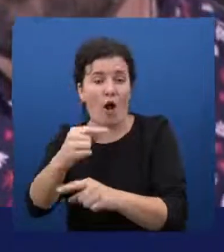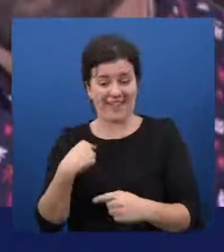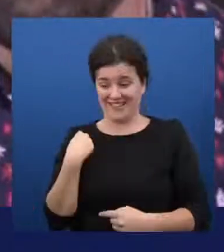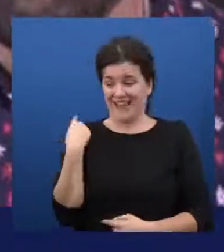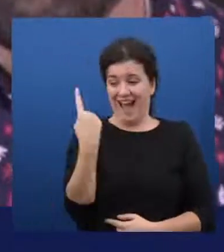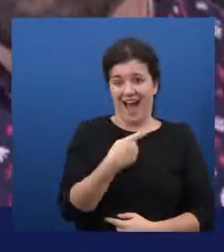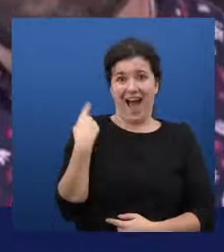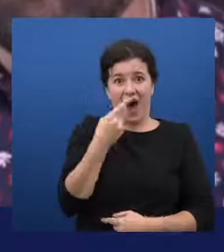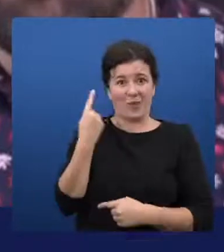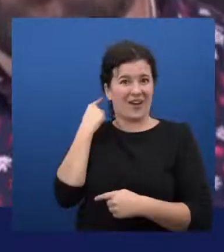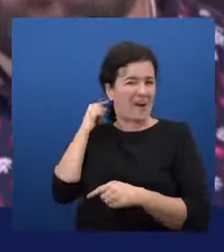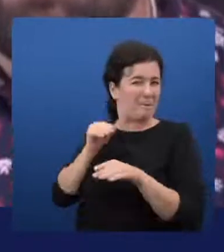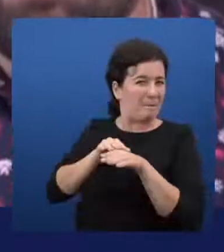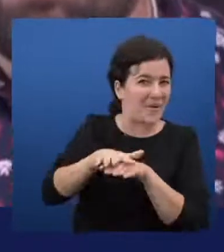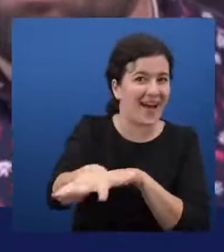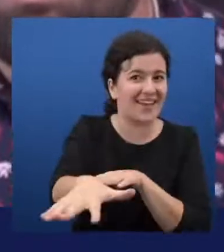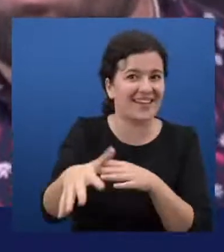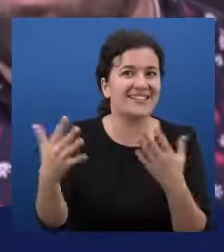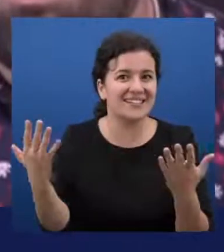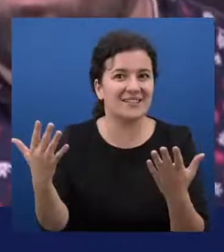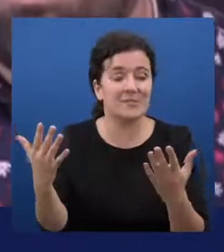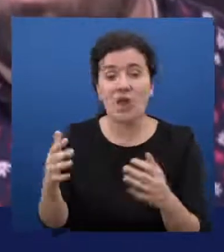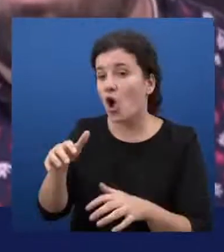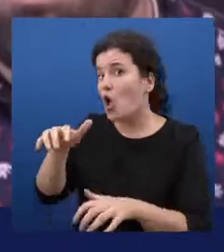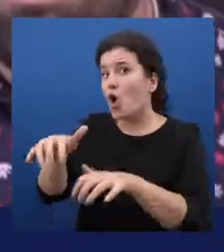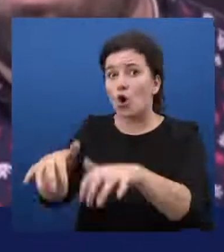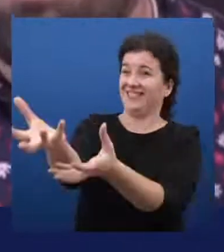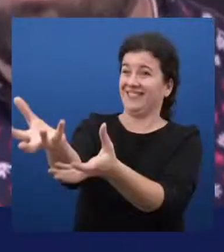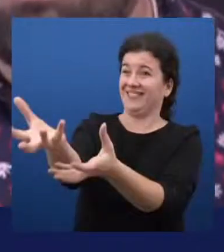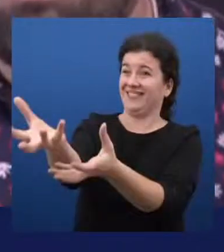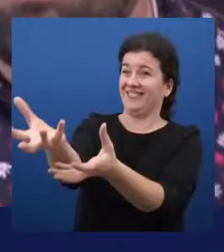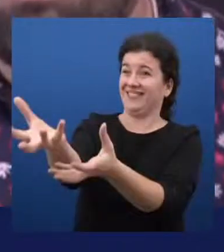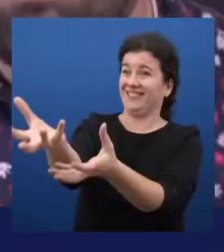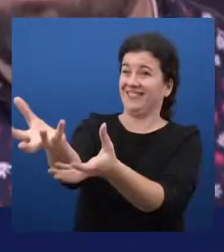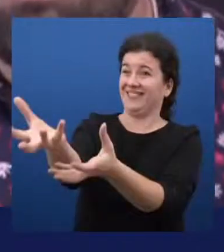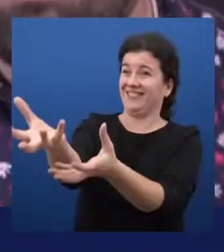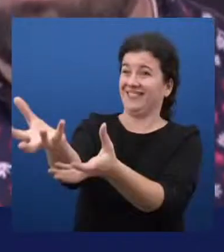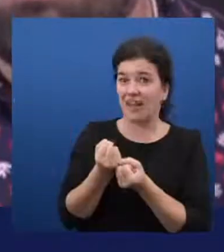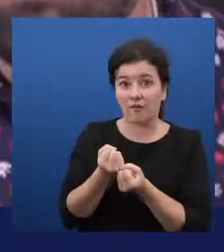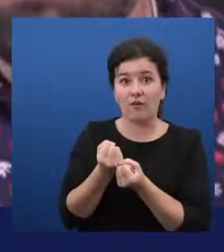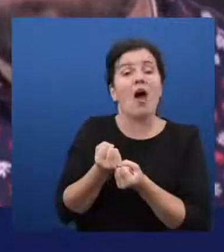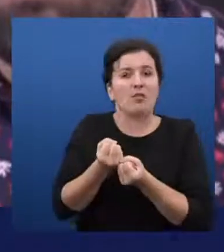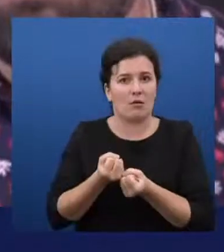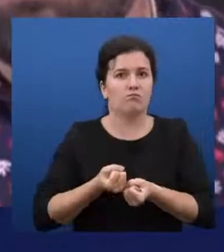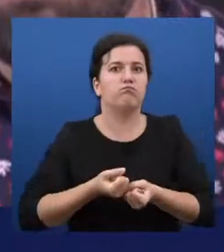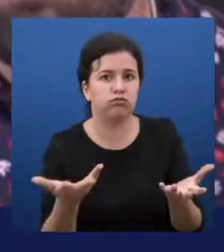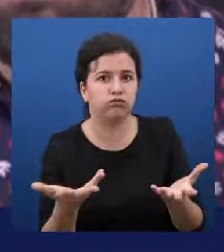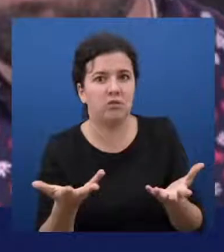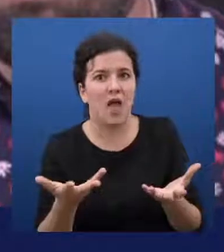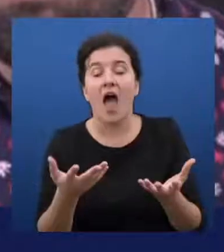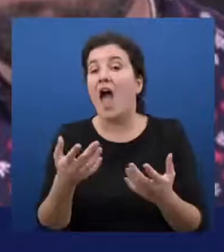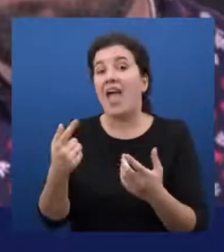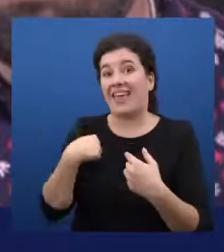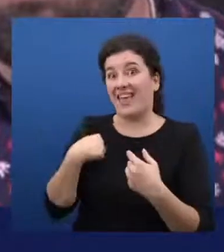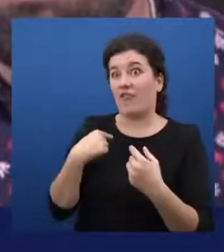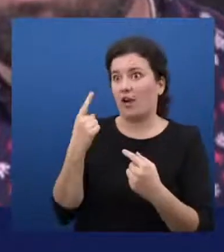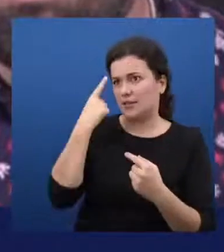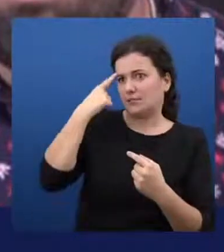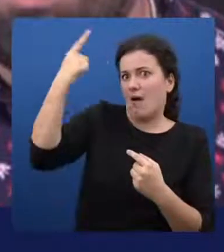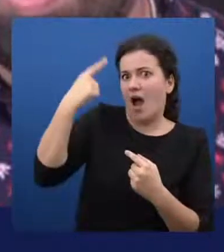this line in the boardrooms, like computers are only amplifiers. They can amplify your intelligence or they can amplify your stupidity. Which would you